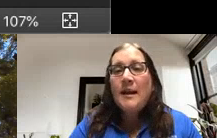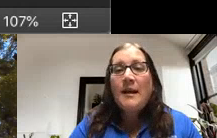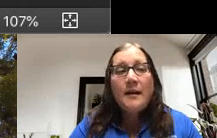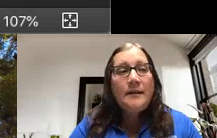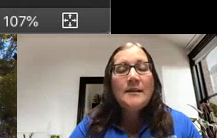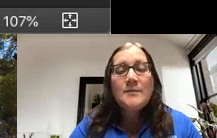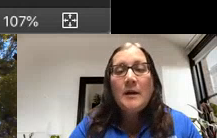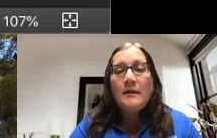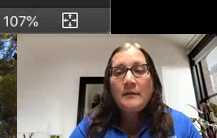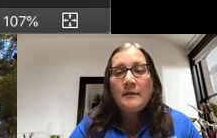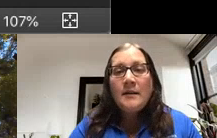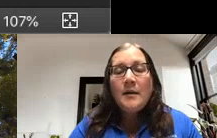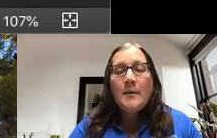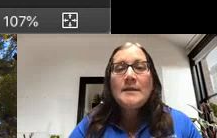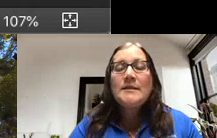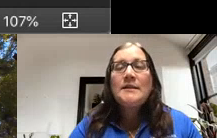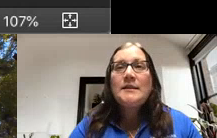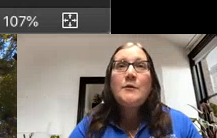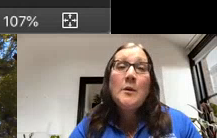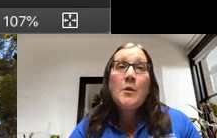that you can add as well.